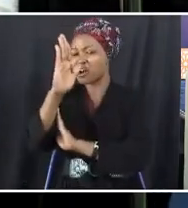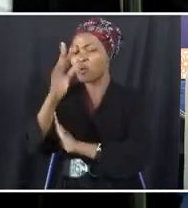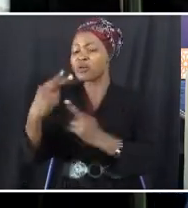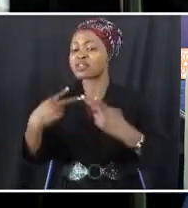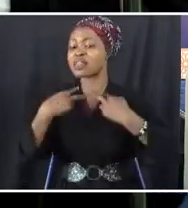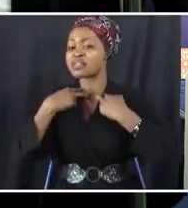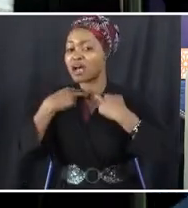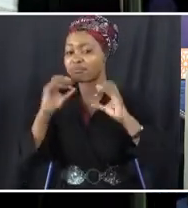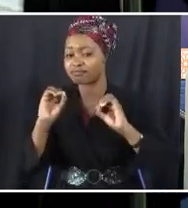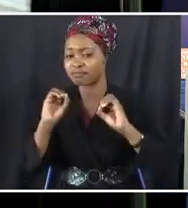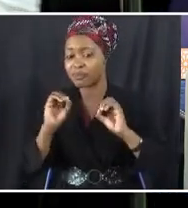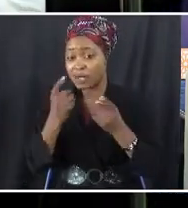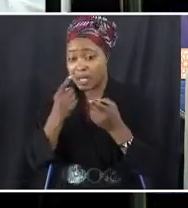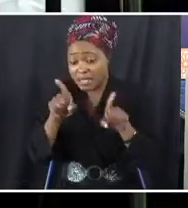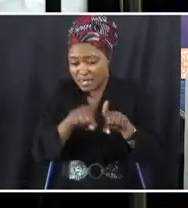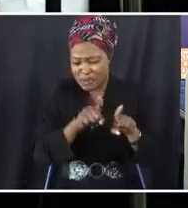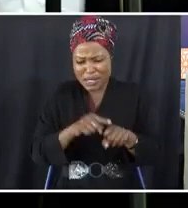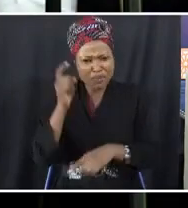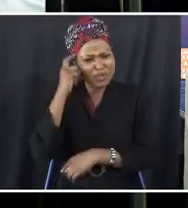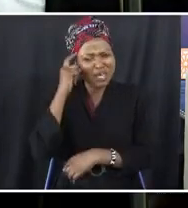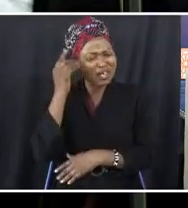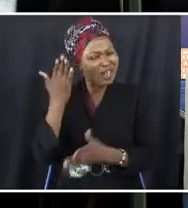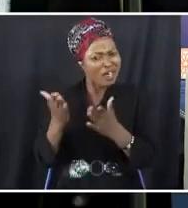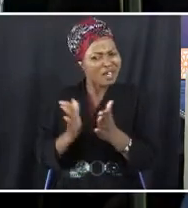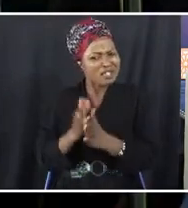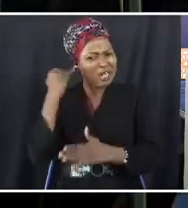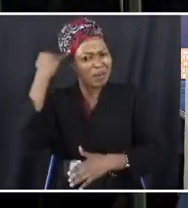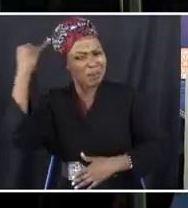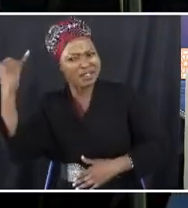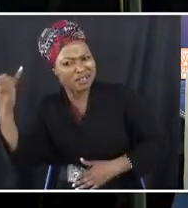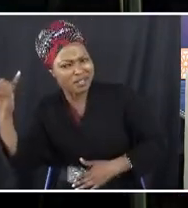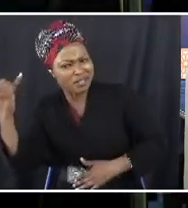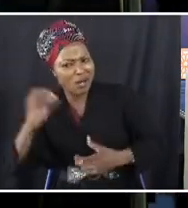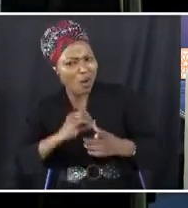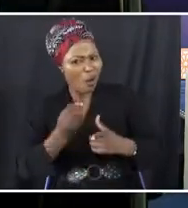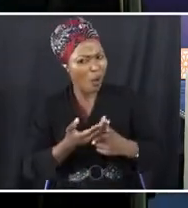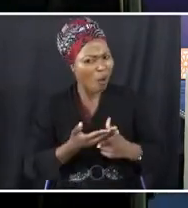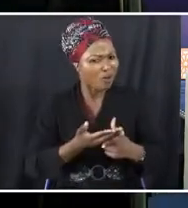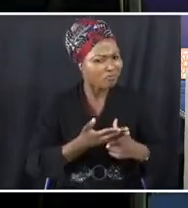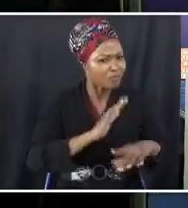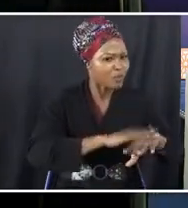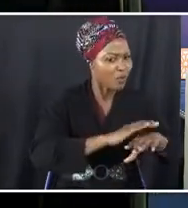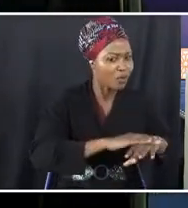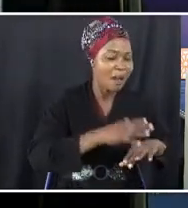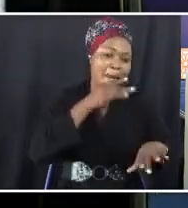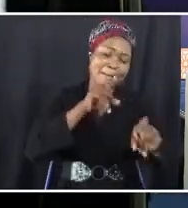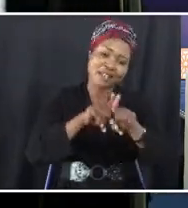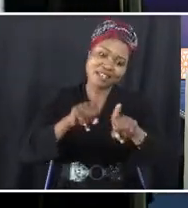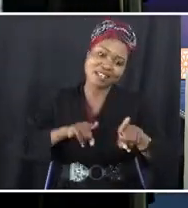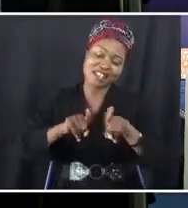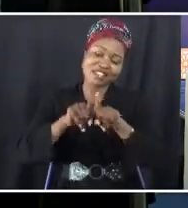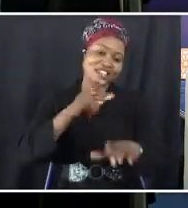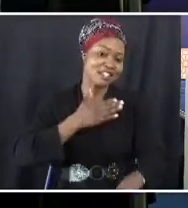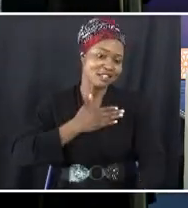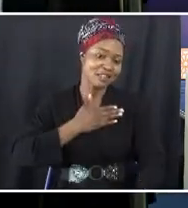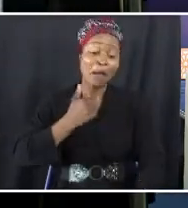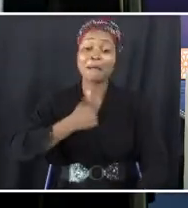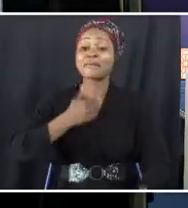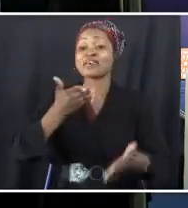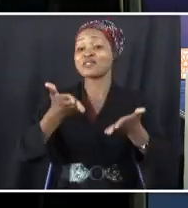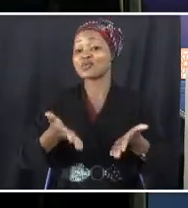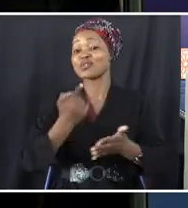stale. And you wonder whether it was imagined or dreamt up. Brethren, I am here to tell